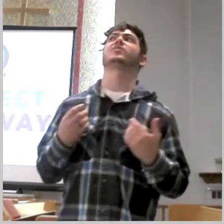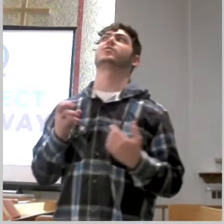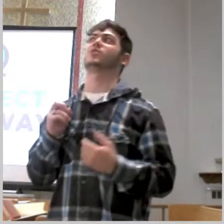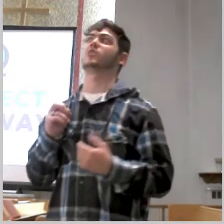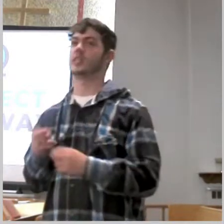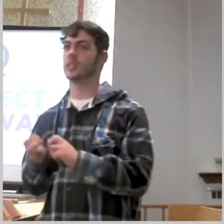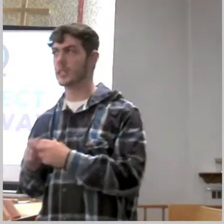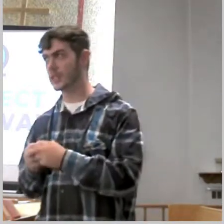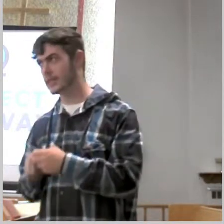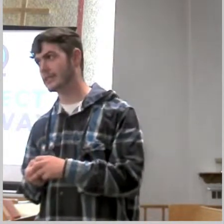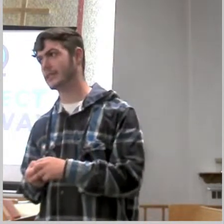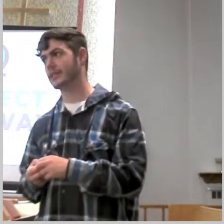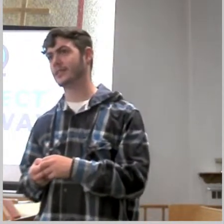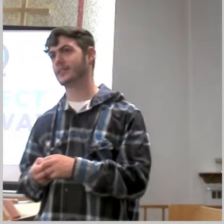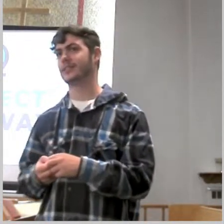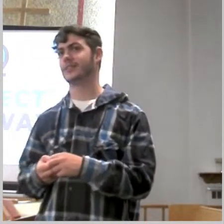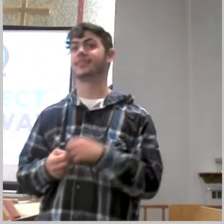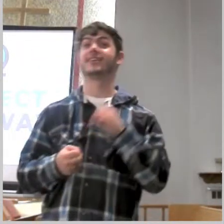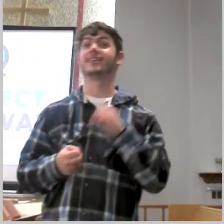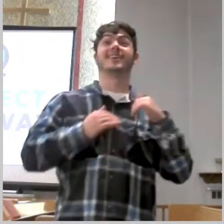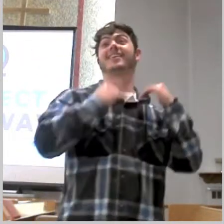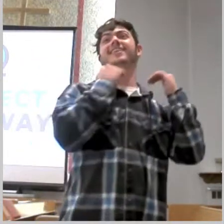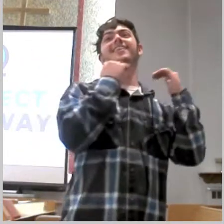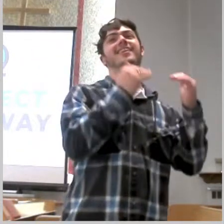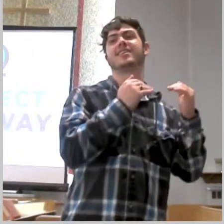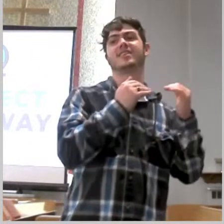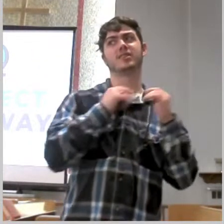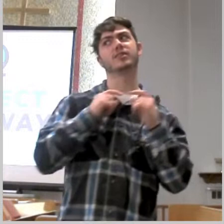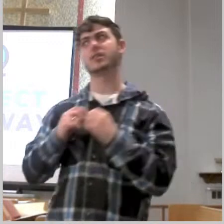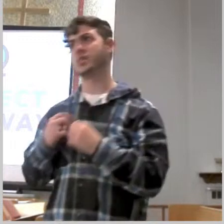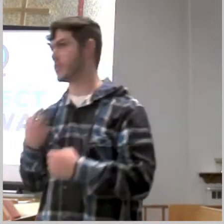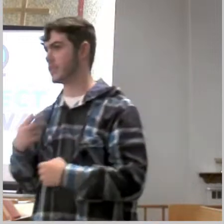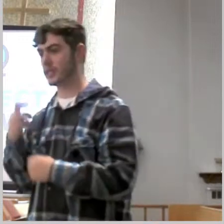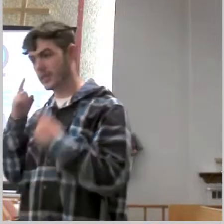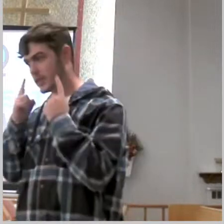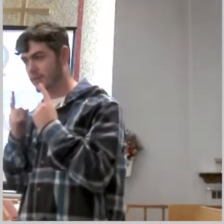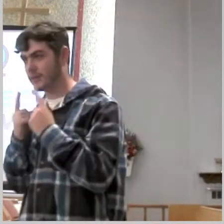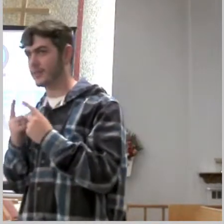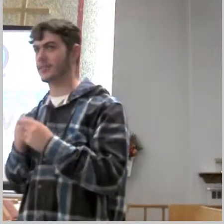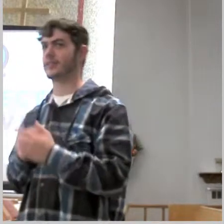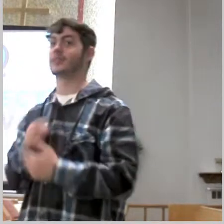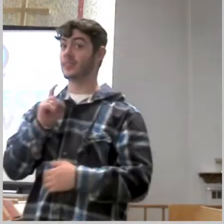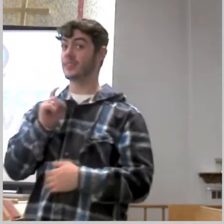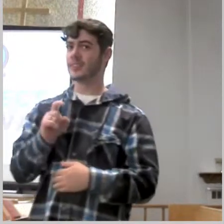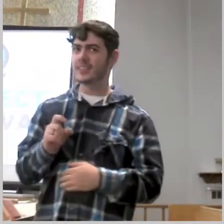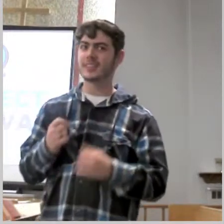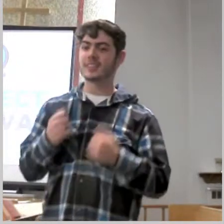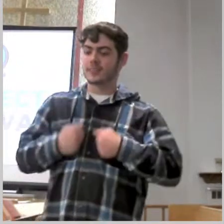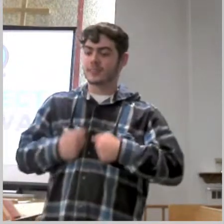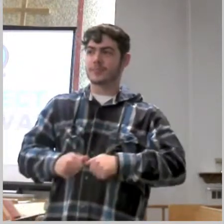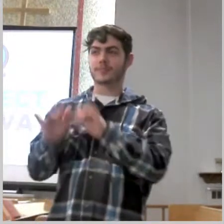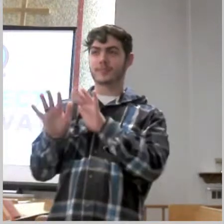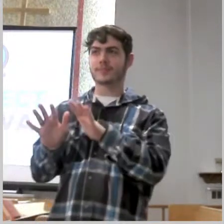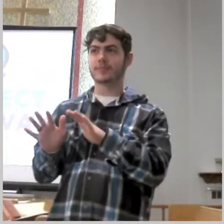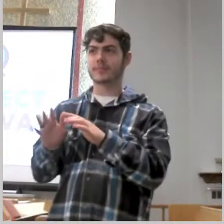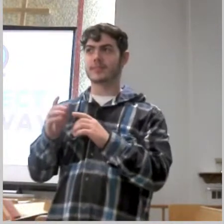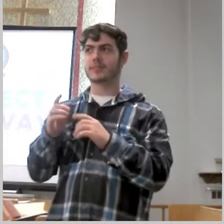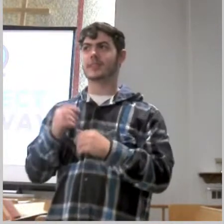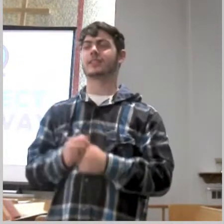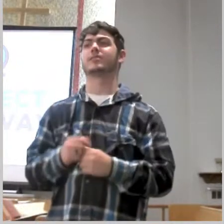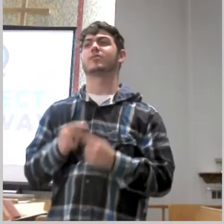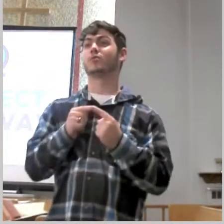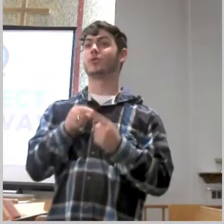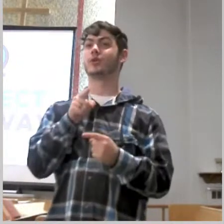troubling. But what about this? You know, you have to wrestle with sacrificial giving. Kind of like when you wrestle in